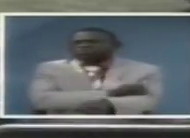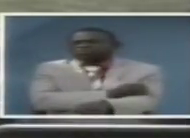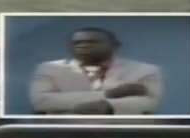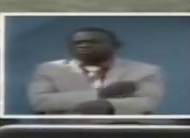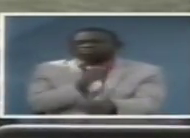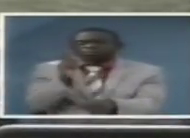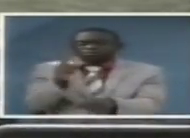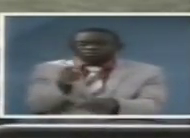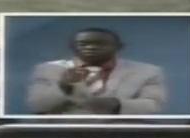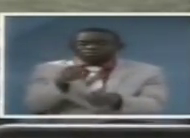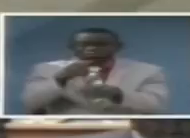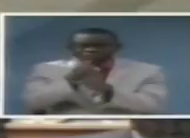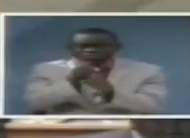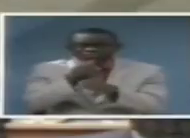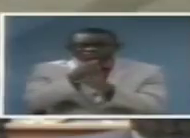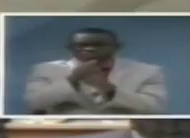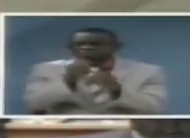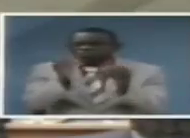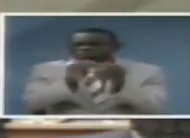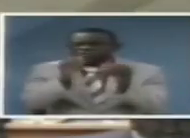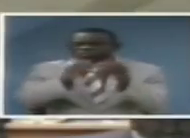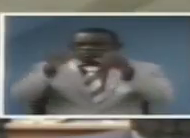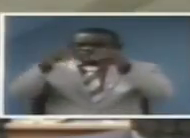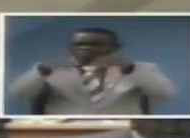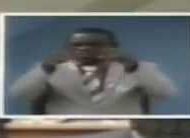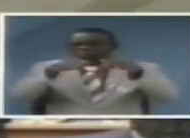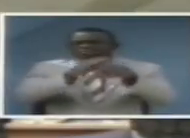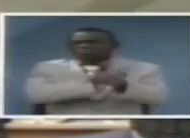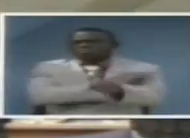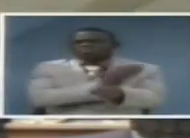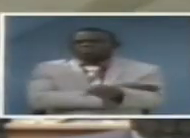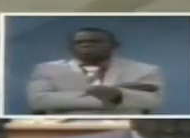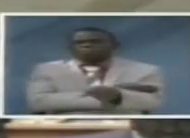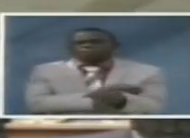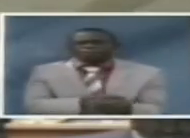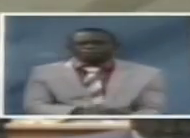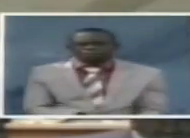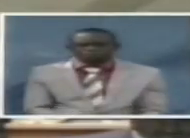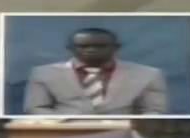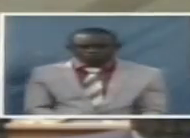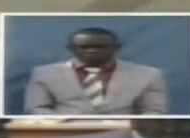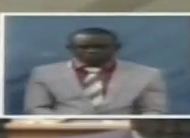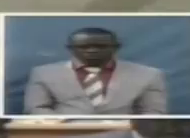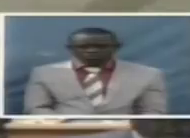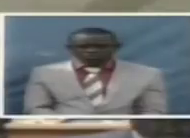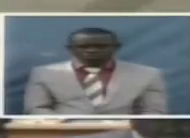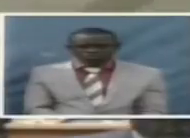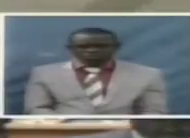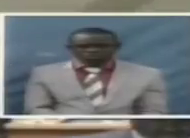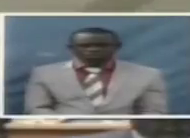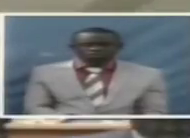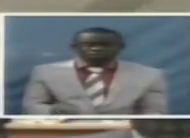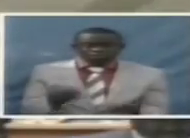of off-grid electricity generation and alternative energy sources. In this regard, government